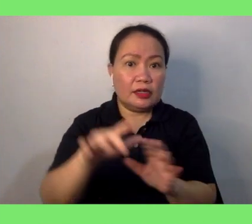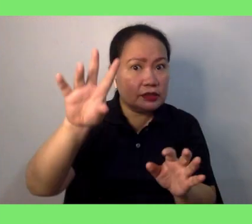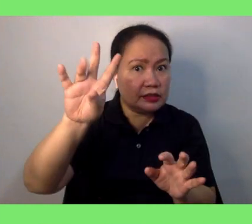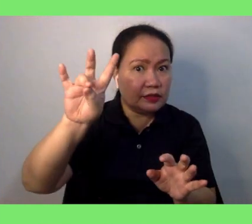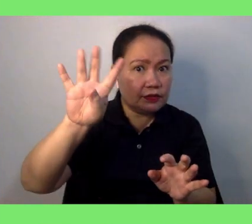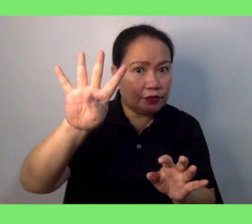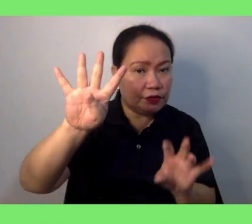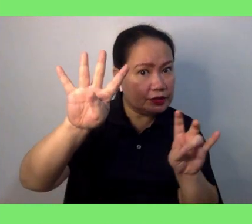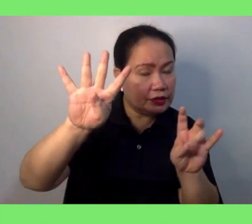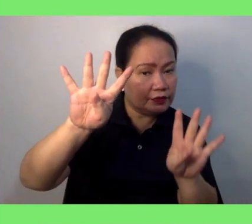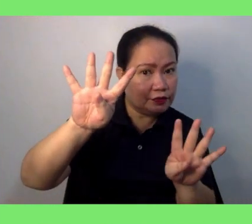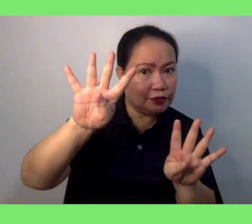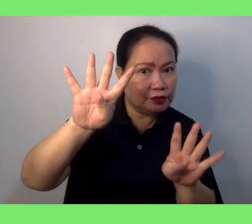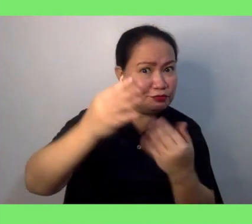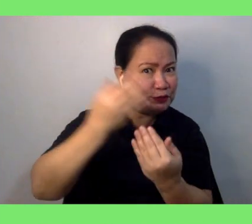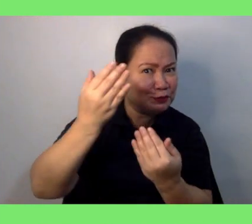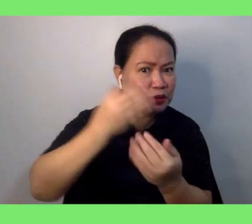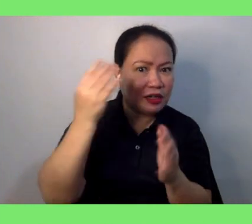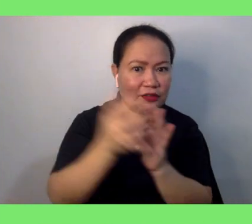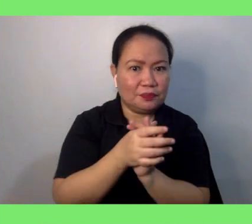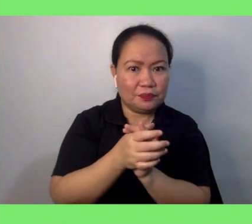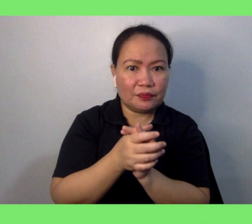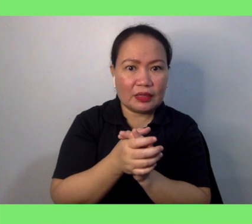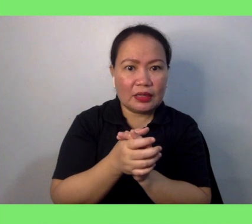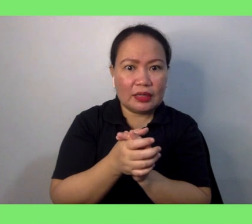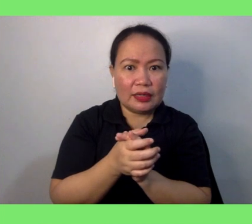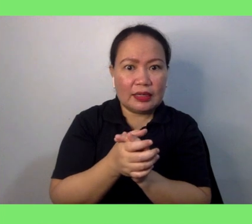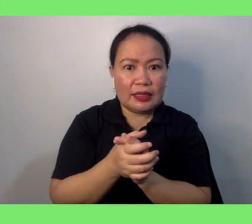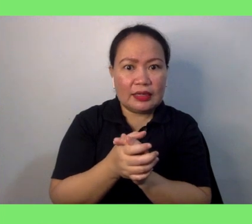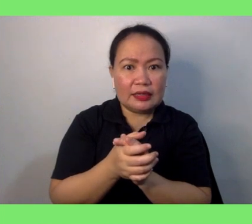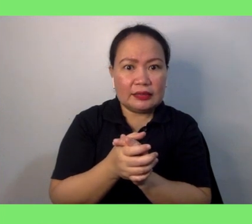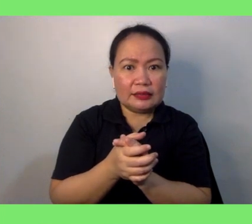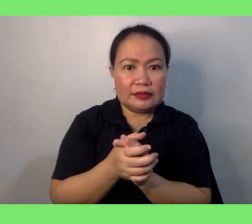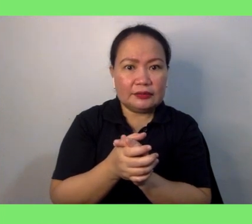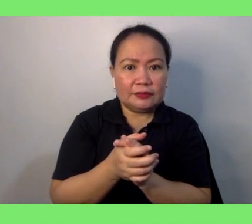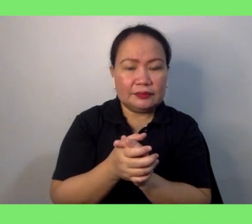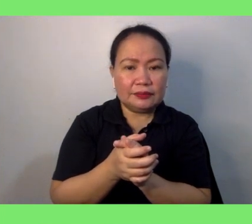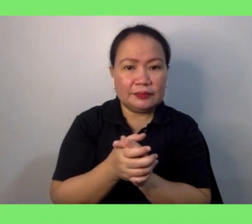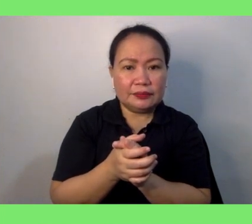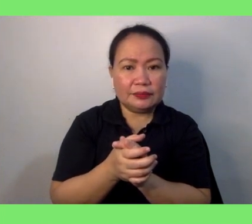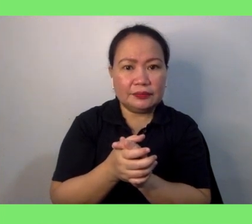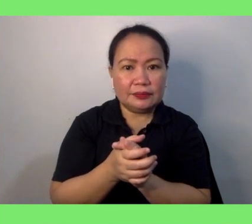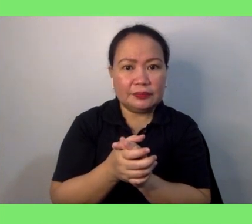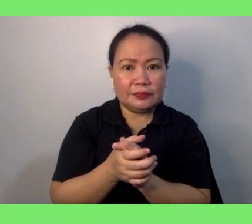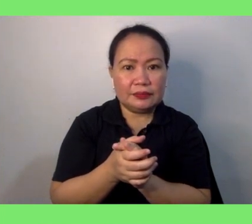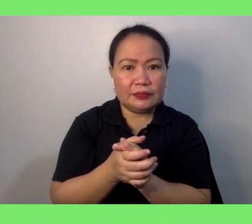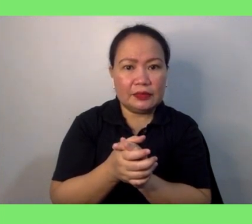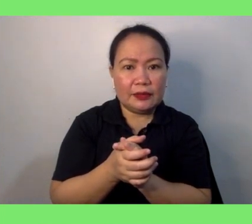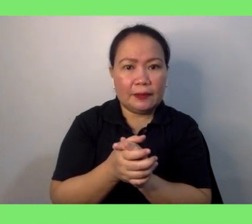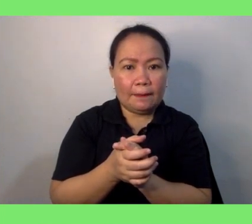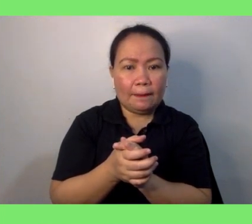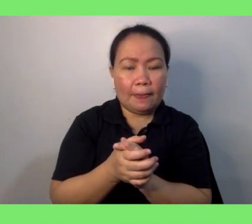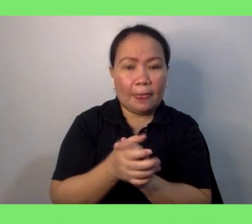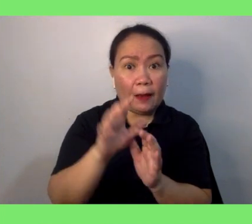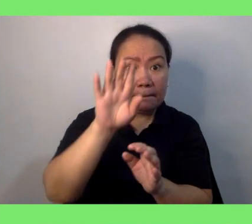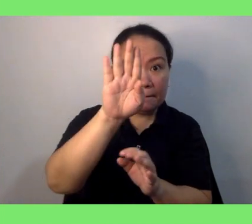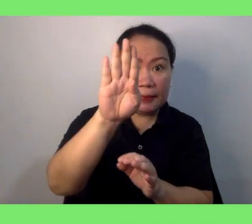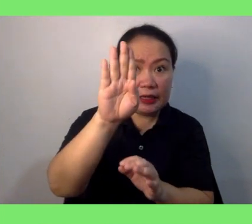74 degrees. Okay? And then, corresponding din ito. Why? B is your transversal dito.